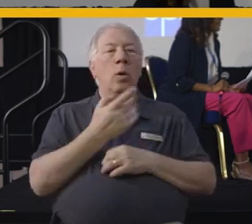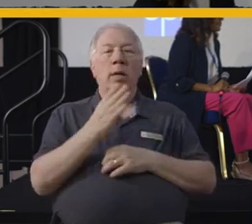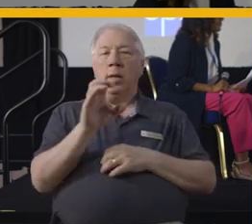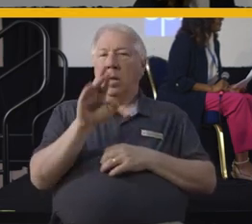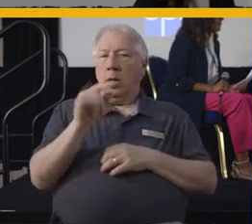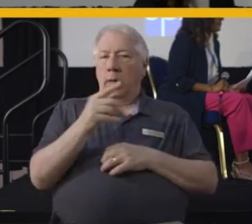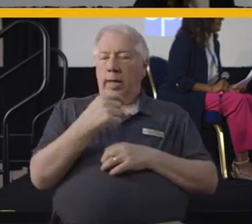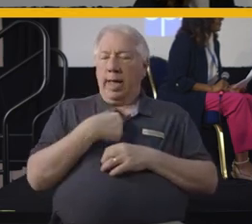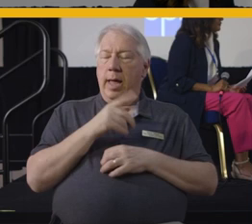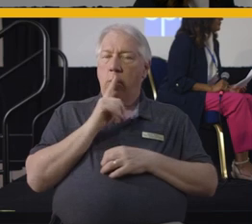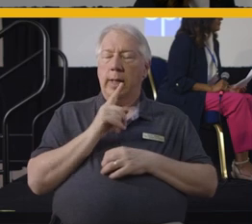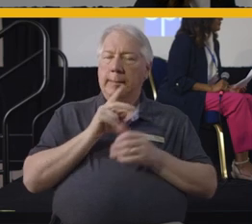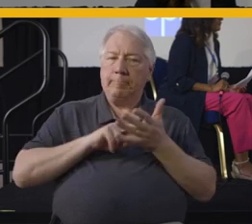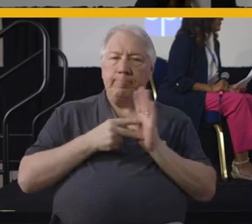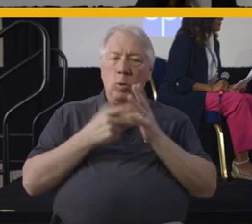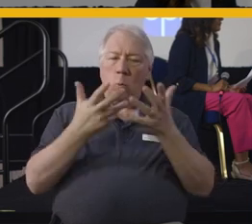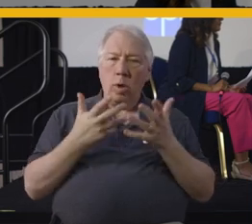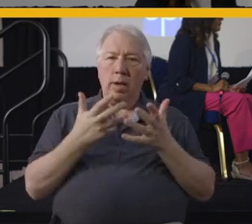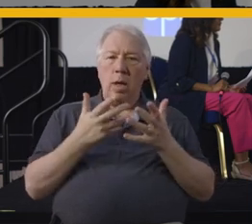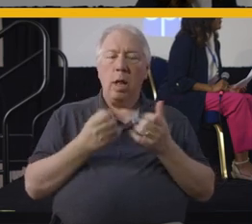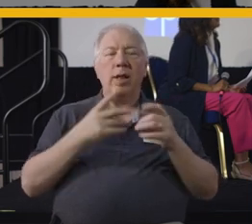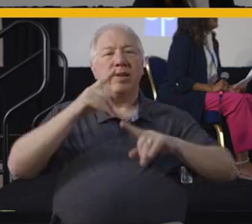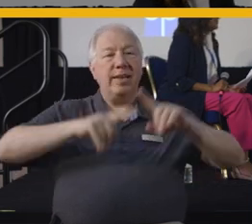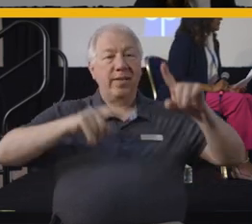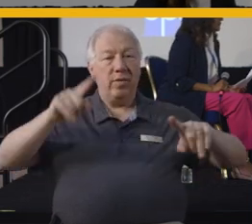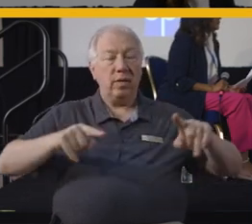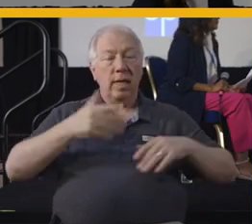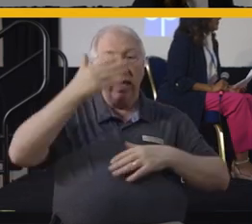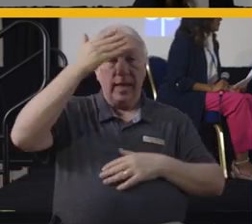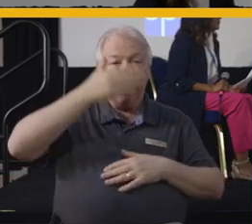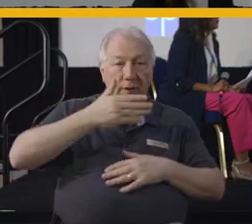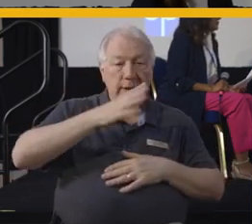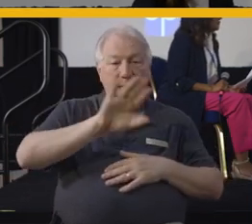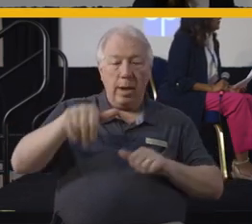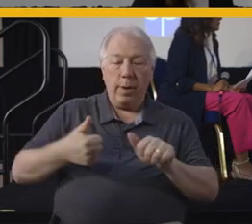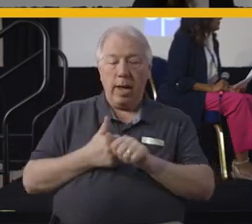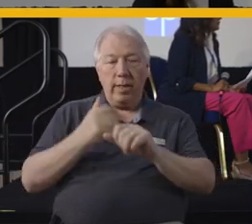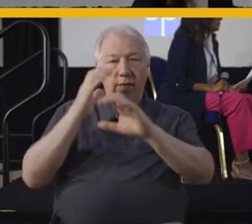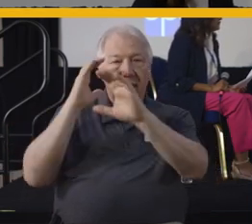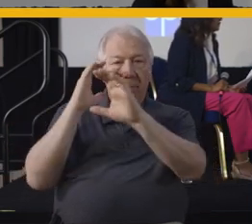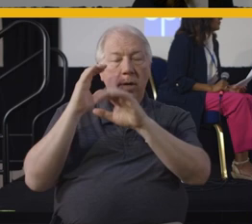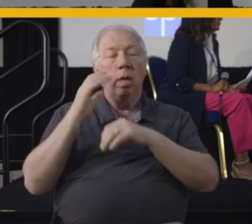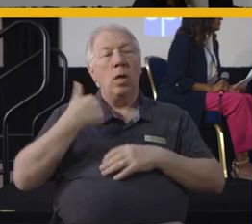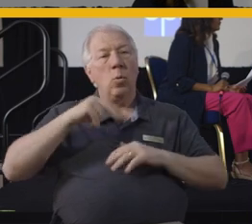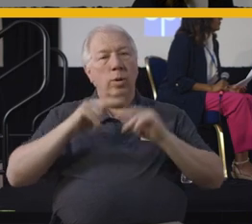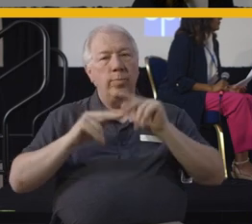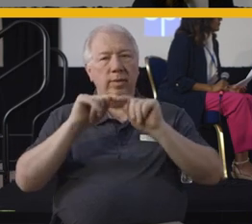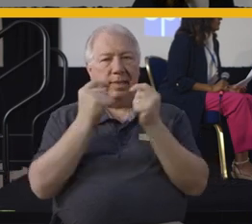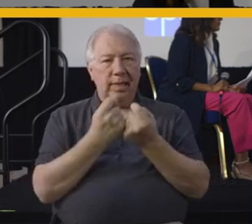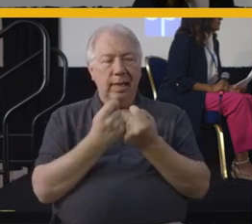and I were really intent on was having a lot of diversity both in front of and behind the camera. So we built a